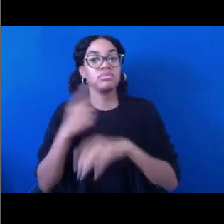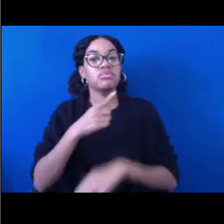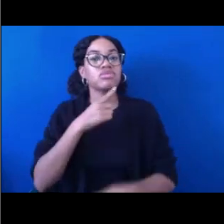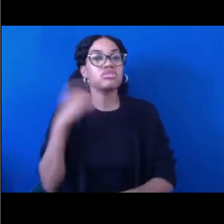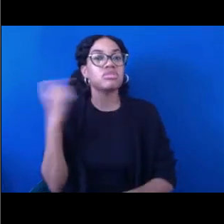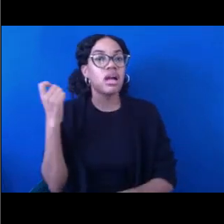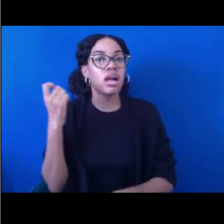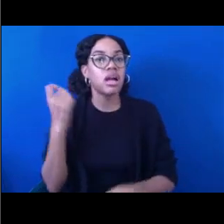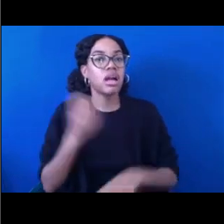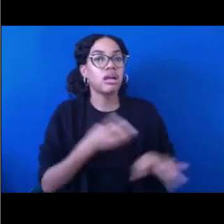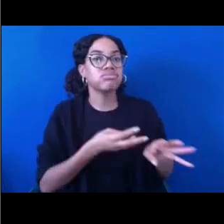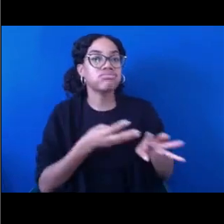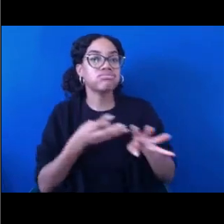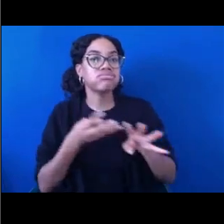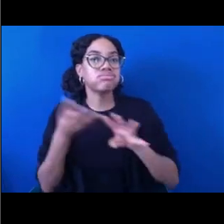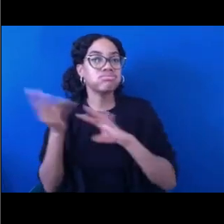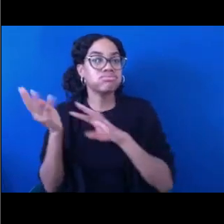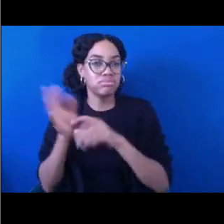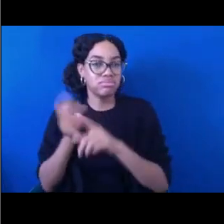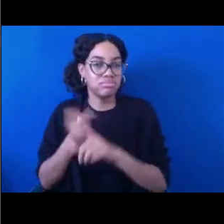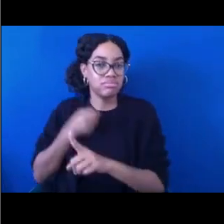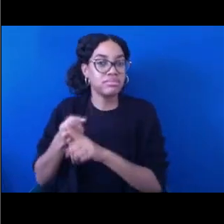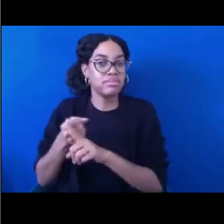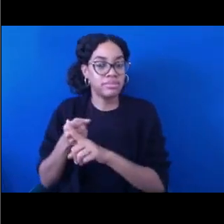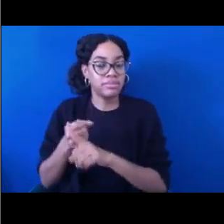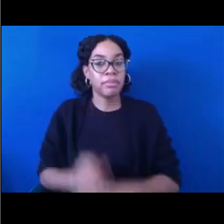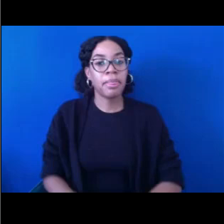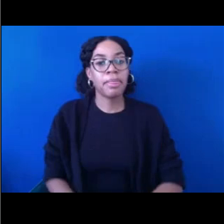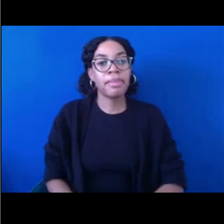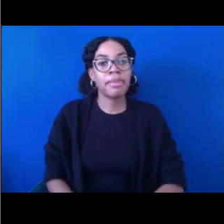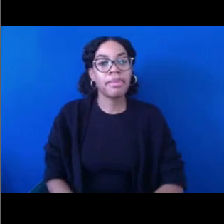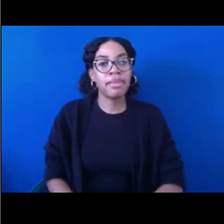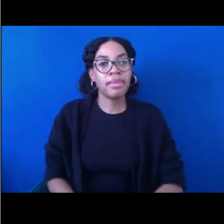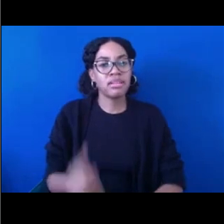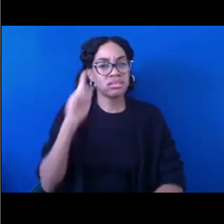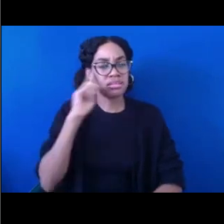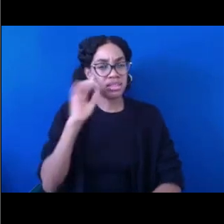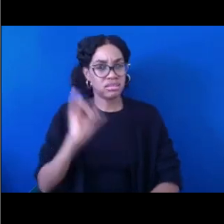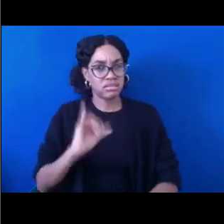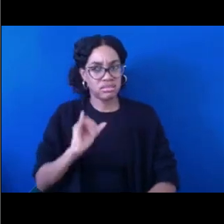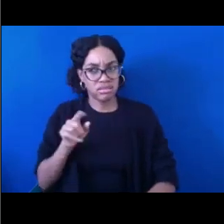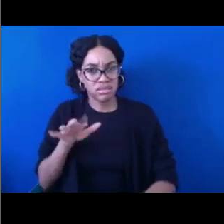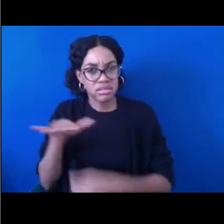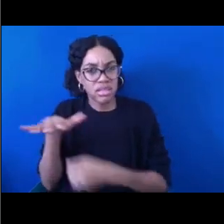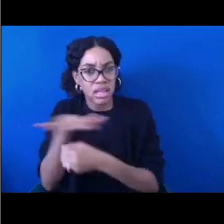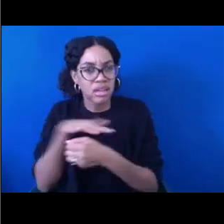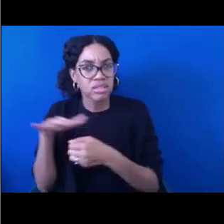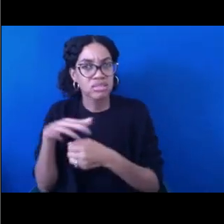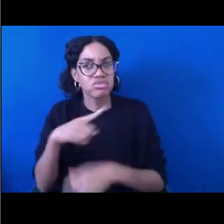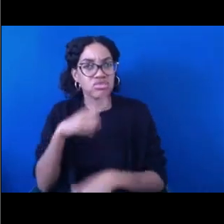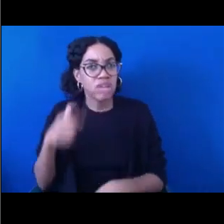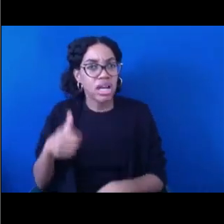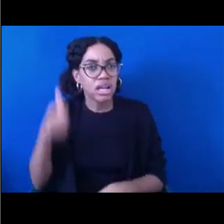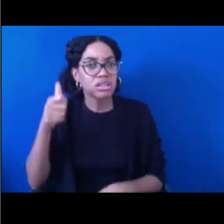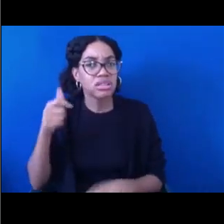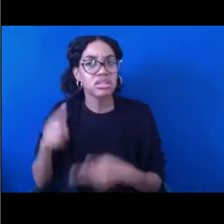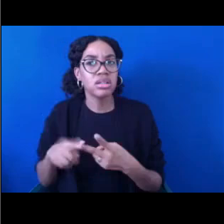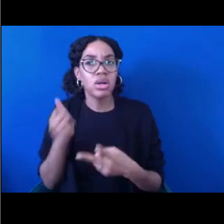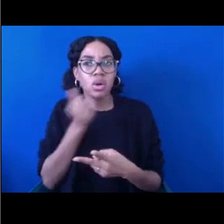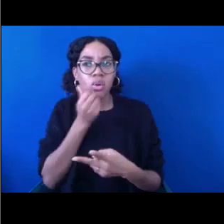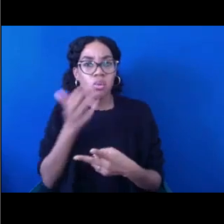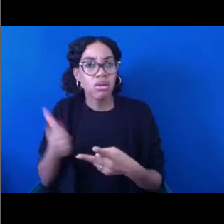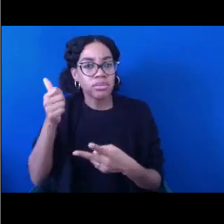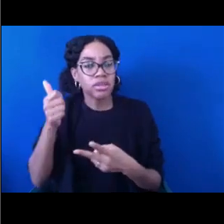might sound kind of familiar, wouldn't it? Warmer than normal, drier than normal. That kind of sounds like something that we just had in